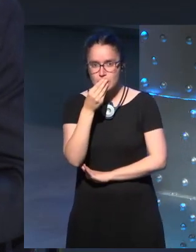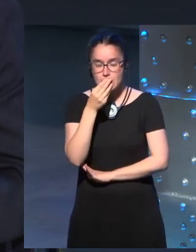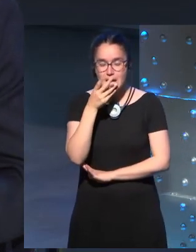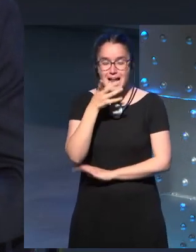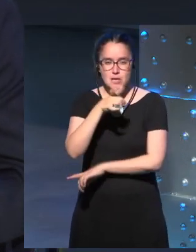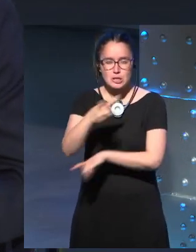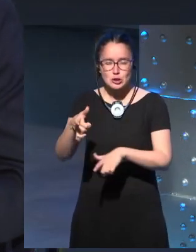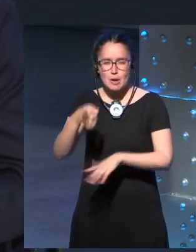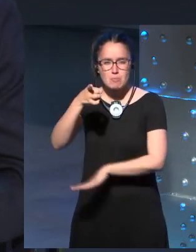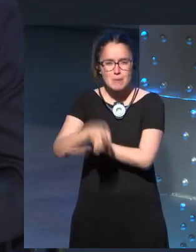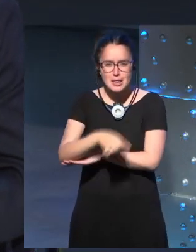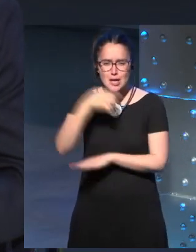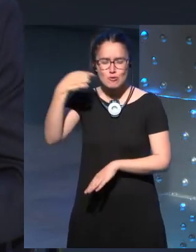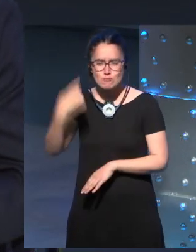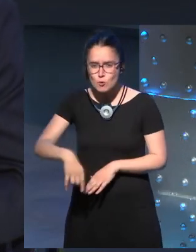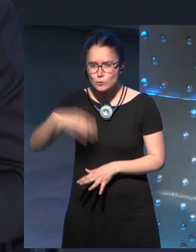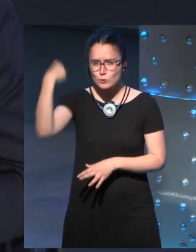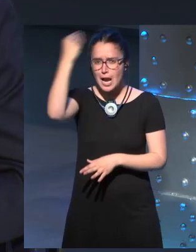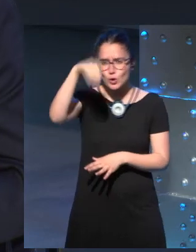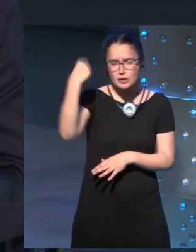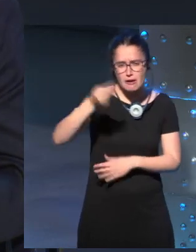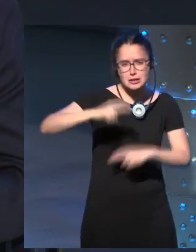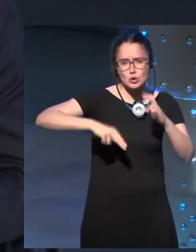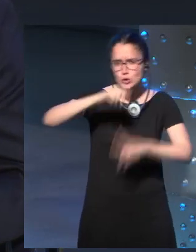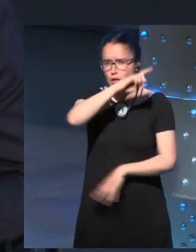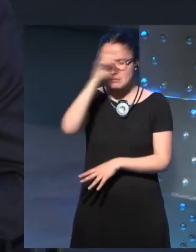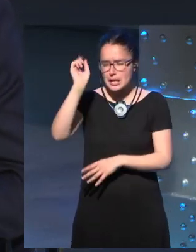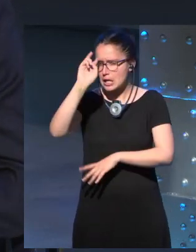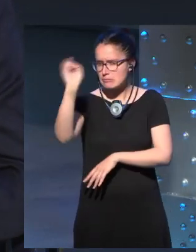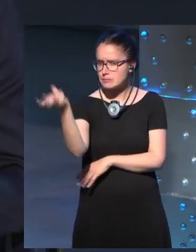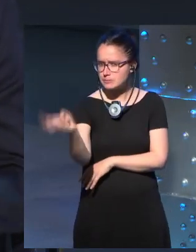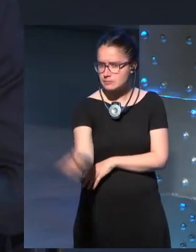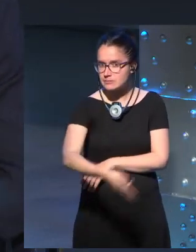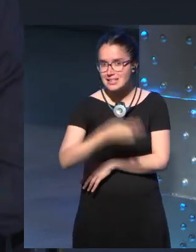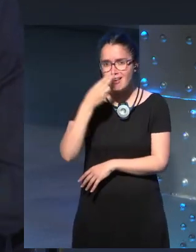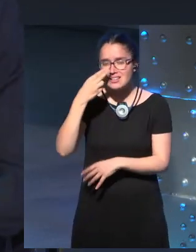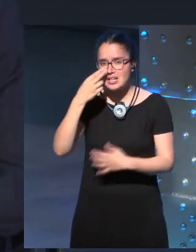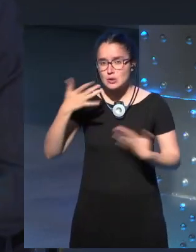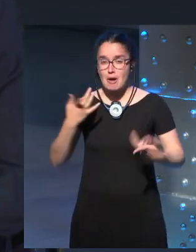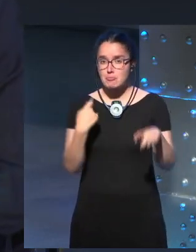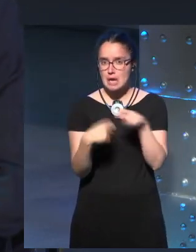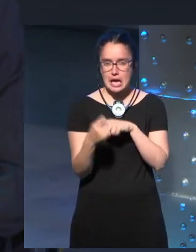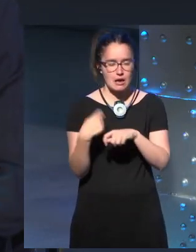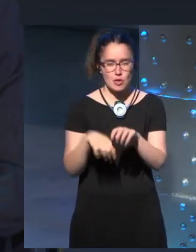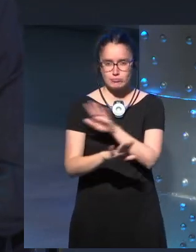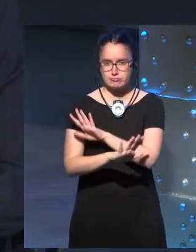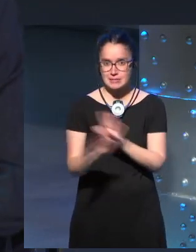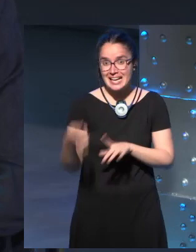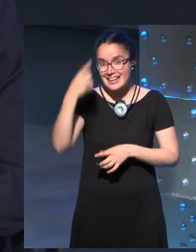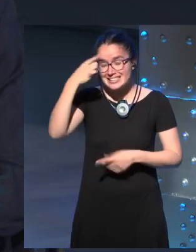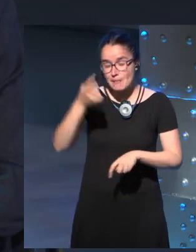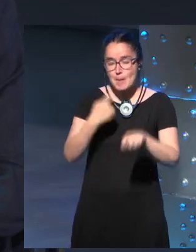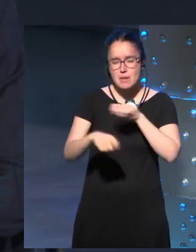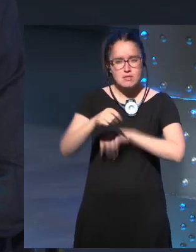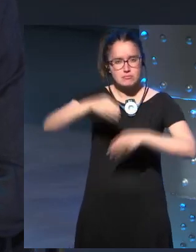mean that the Arab oligarchs and etc. are interested in having